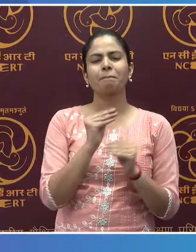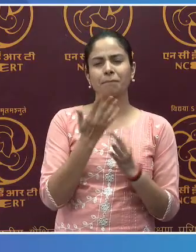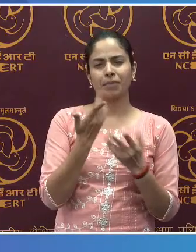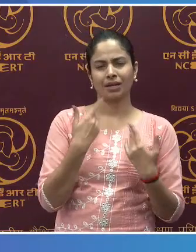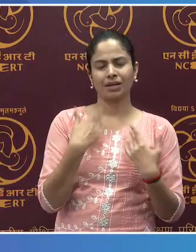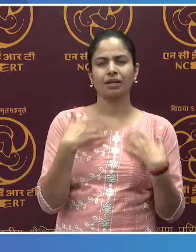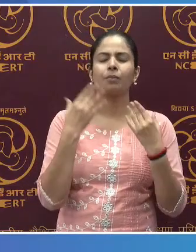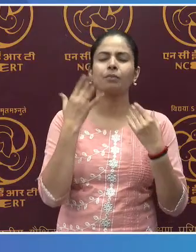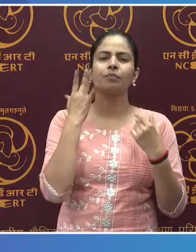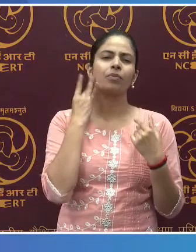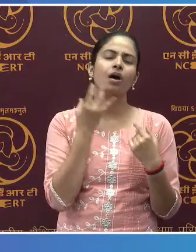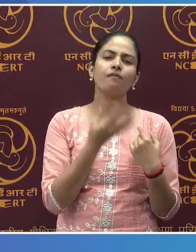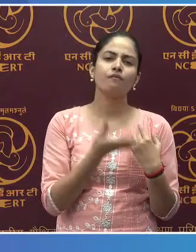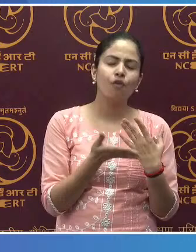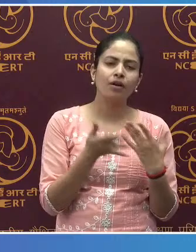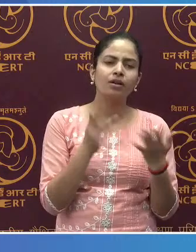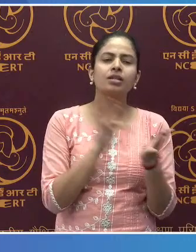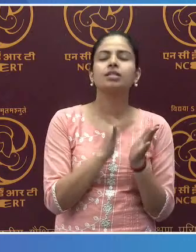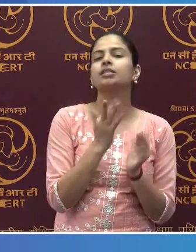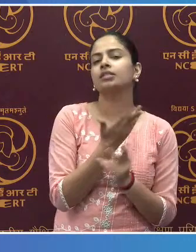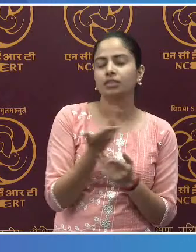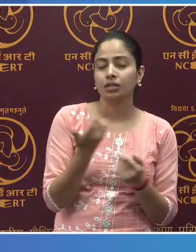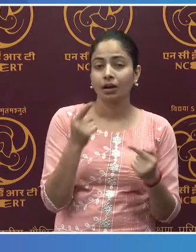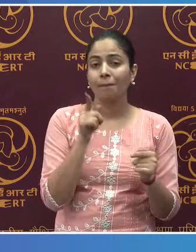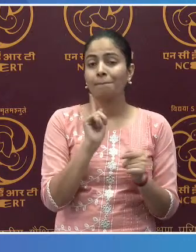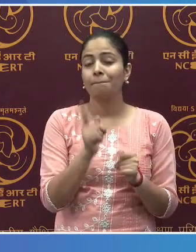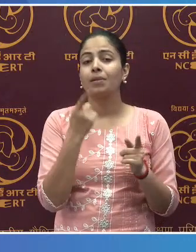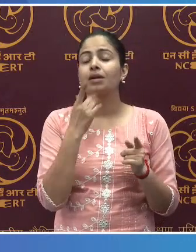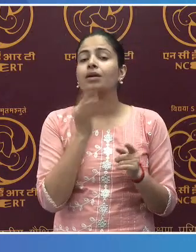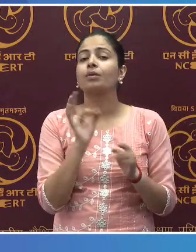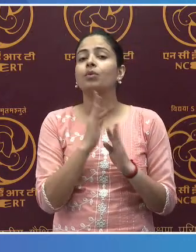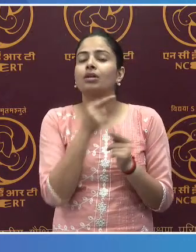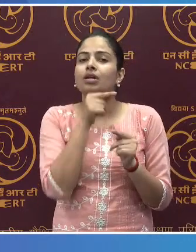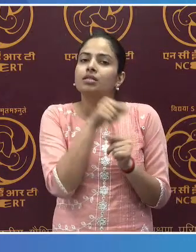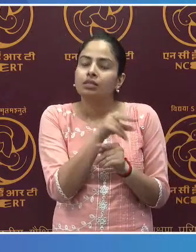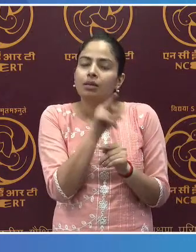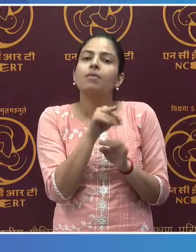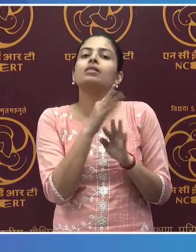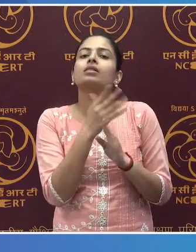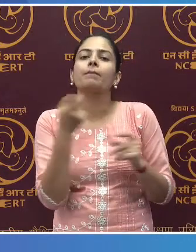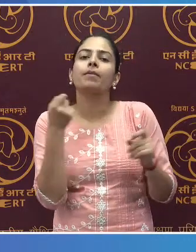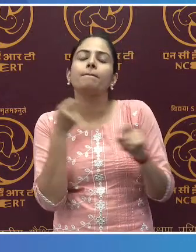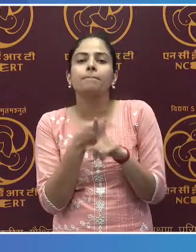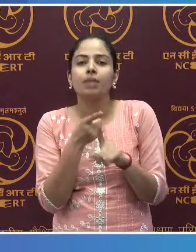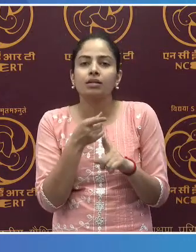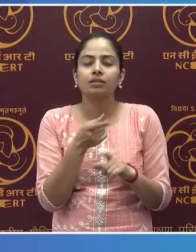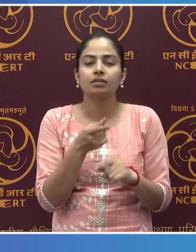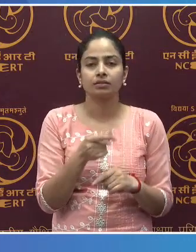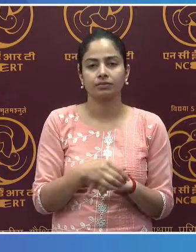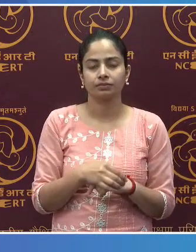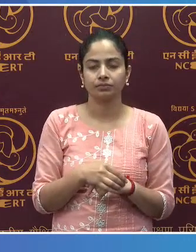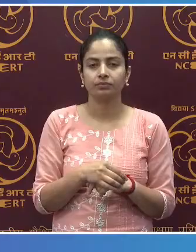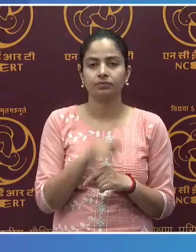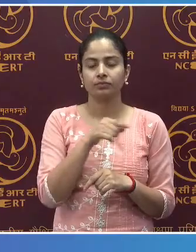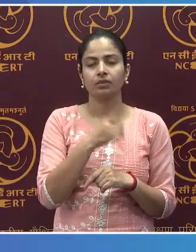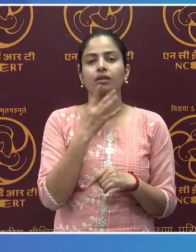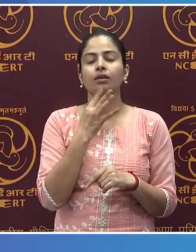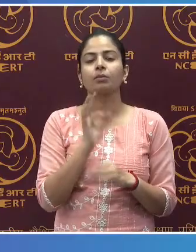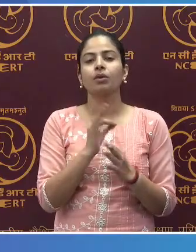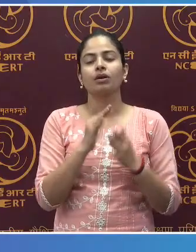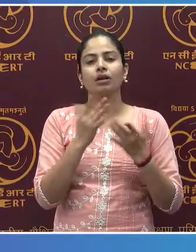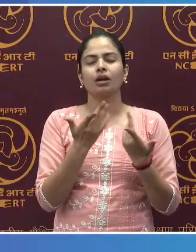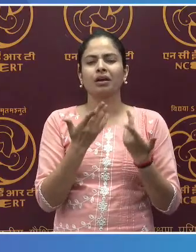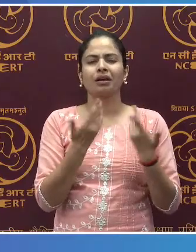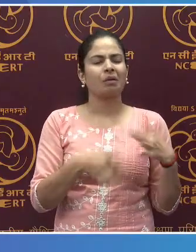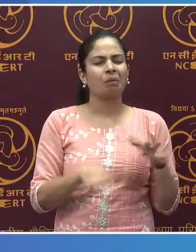outside the scholar. We have to understand the intensity of the quote and the suitability of the quote. Right. Whether the quote is given by any